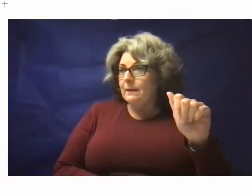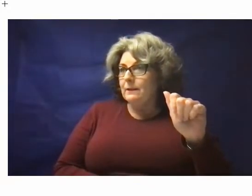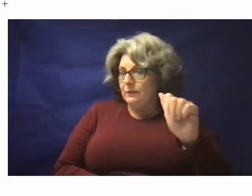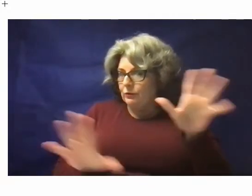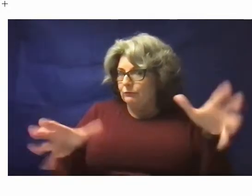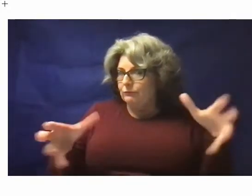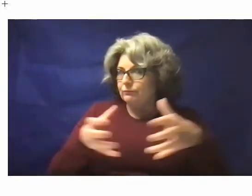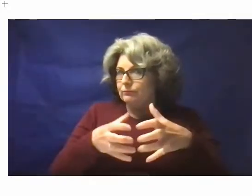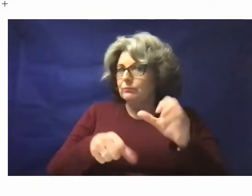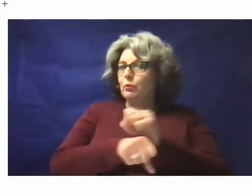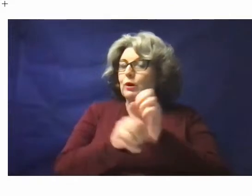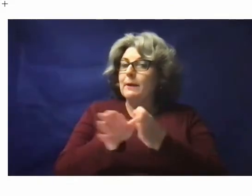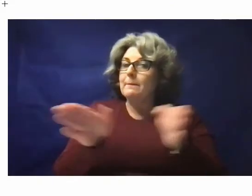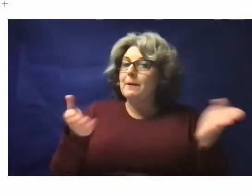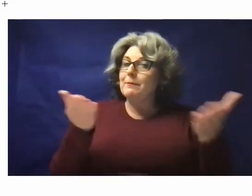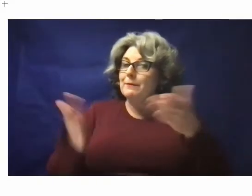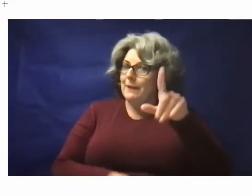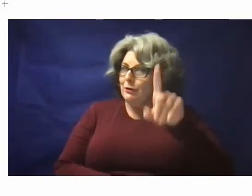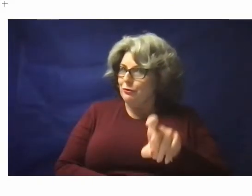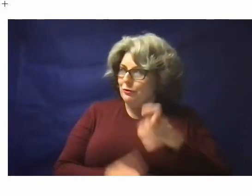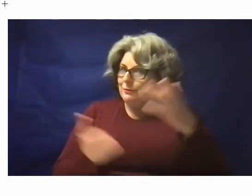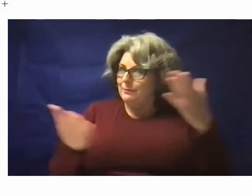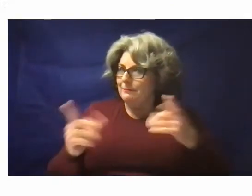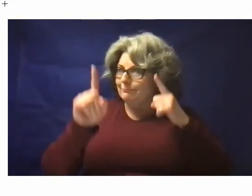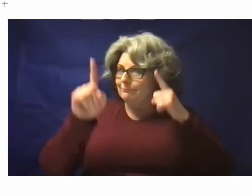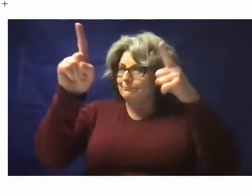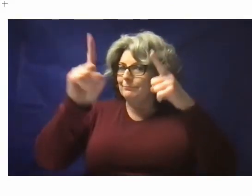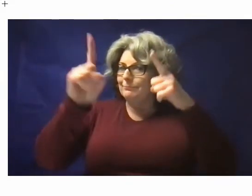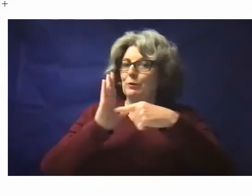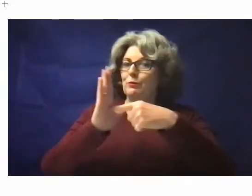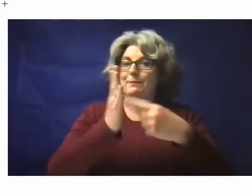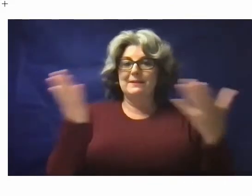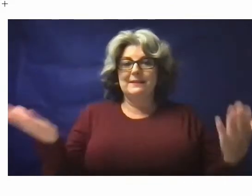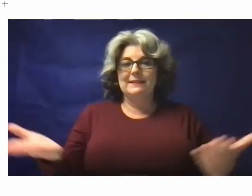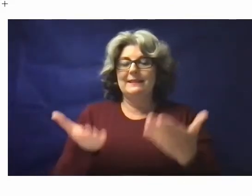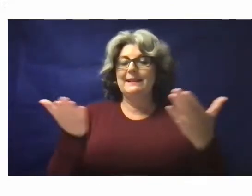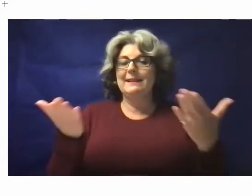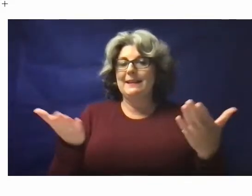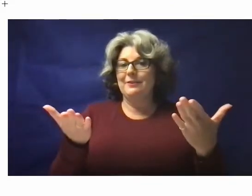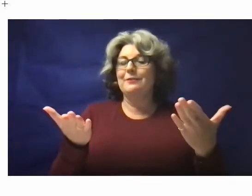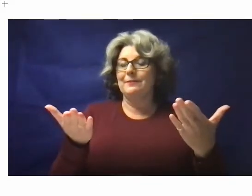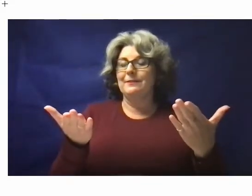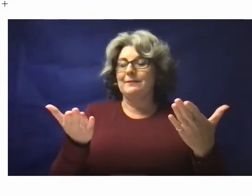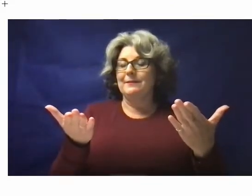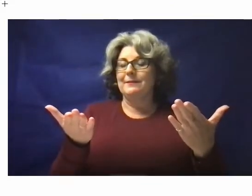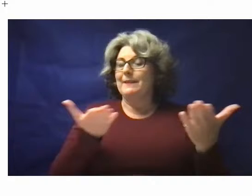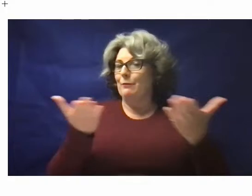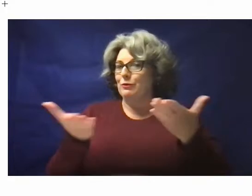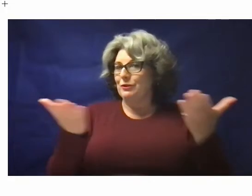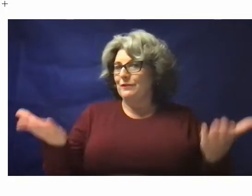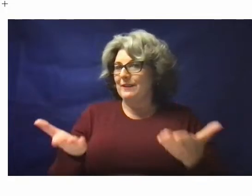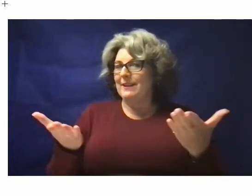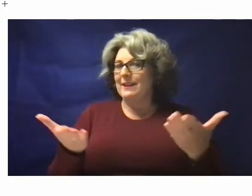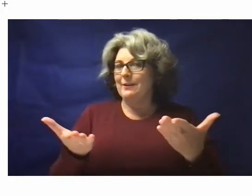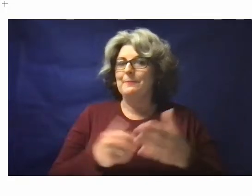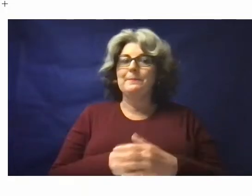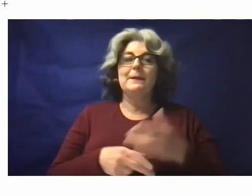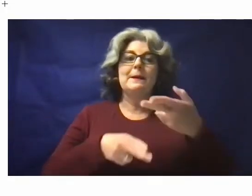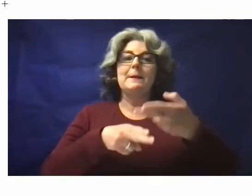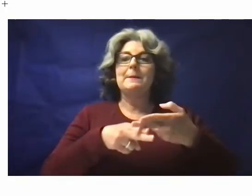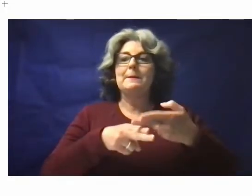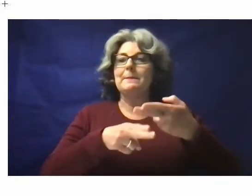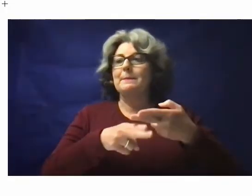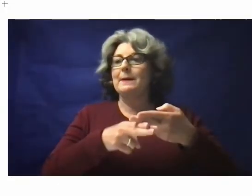that should be and striving to be representative of the population that we are serving. And like I said, my name is Ksenia, and I'm a